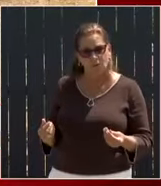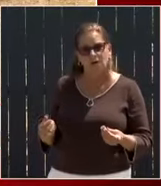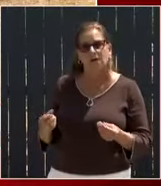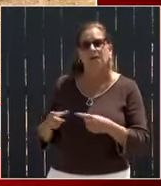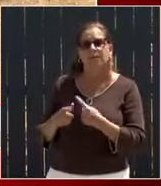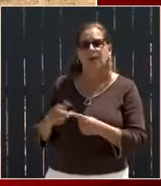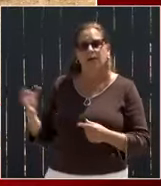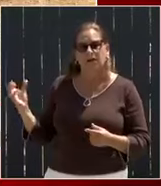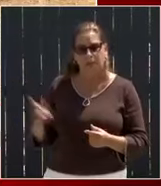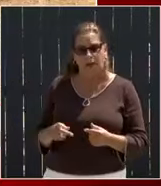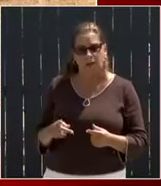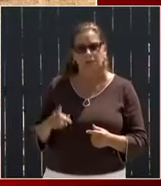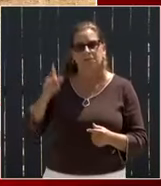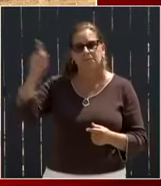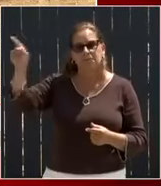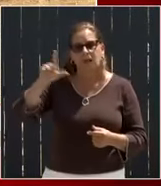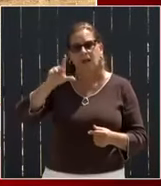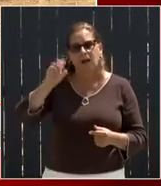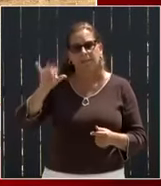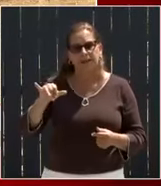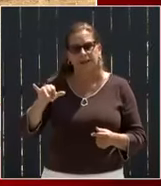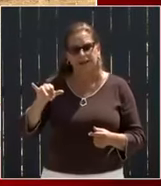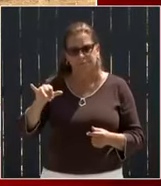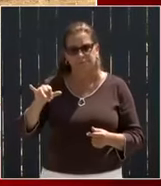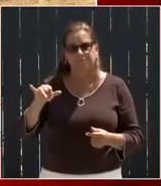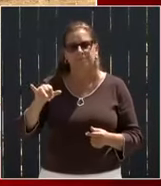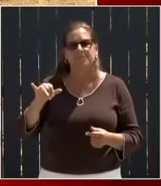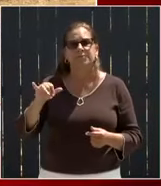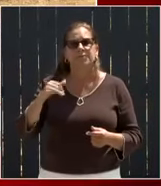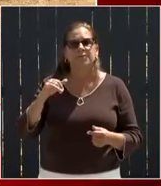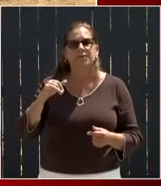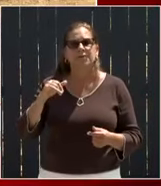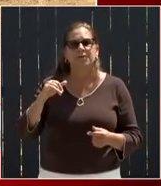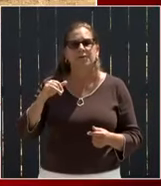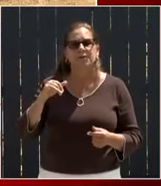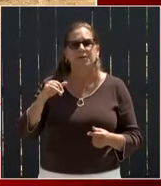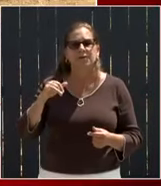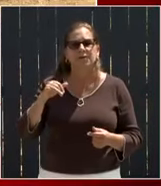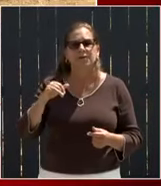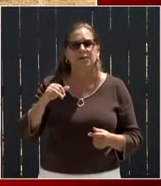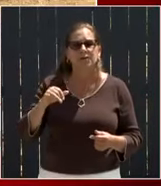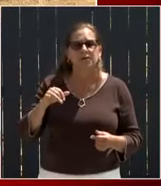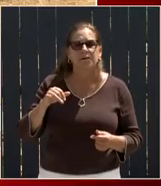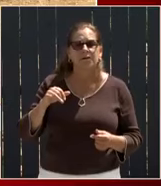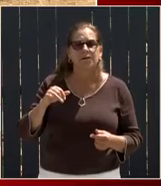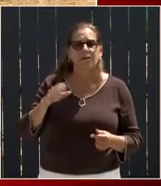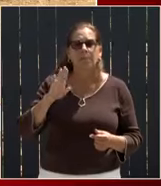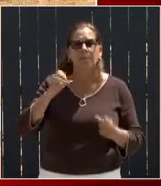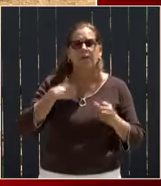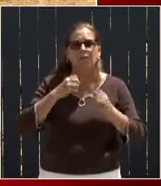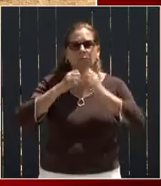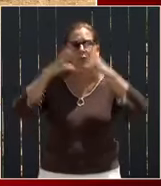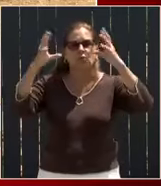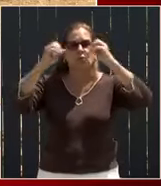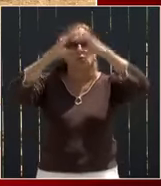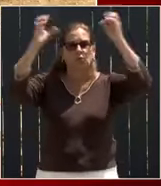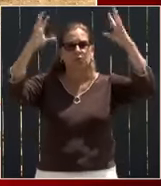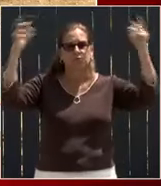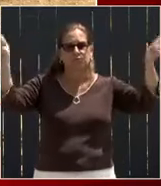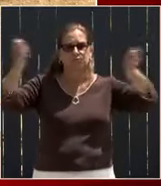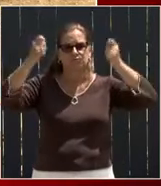lobby of the Crest, which is just down the street by the balloons. Come in. Lidl has refreshments there. We're going to do a ribbon cutting